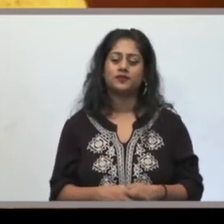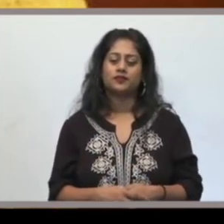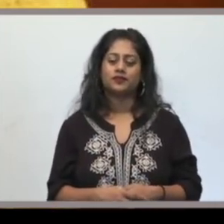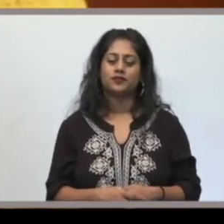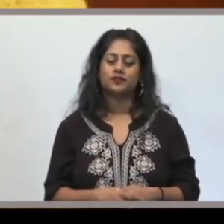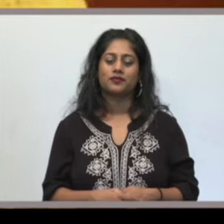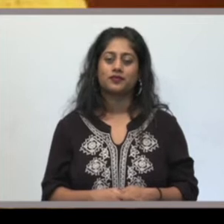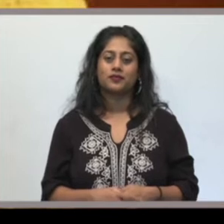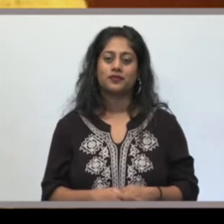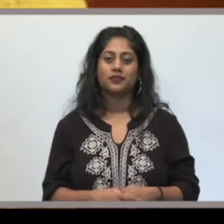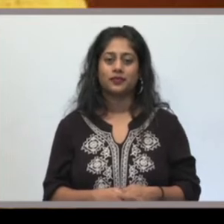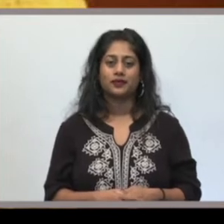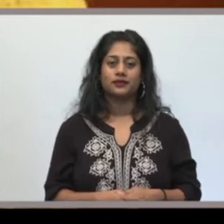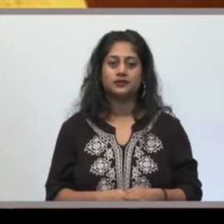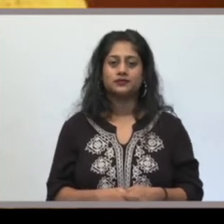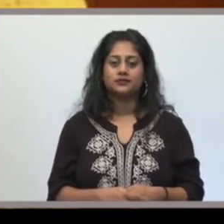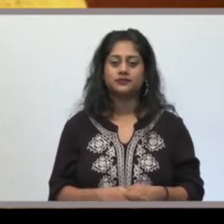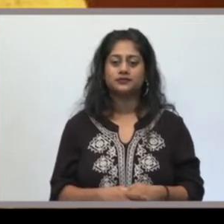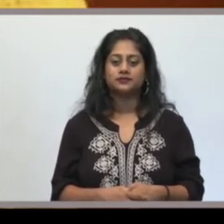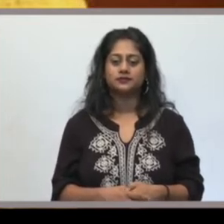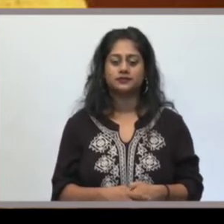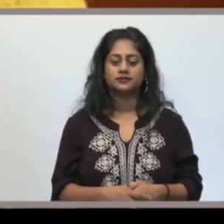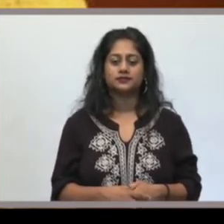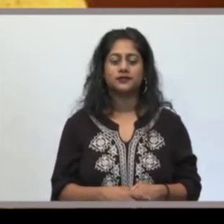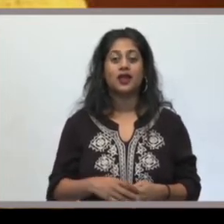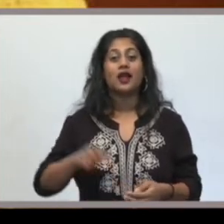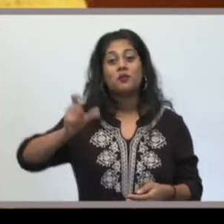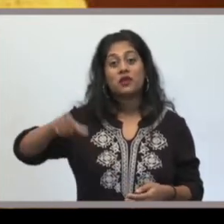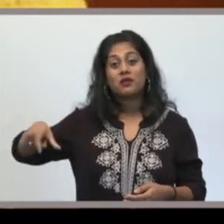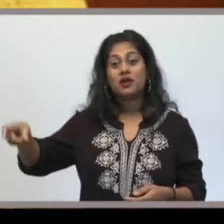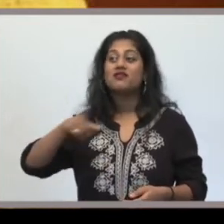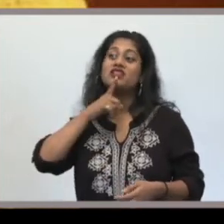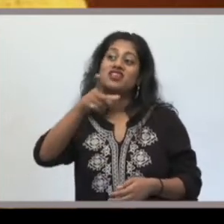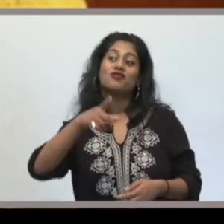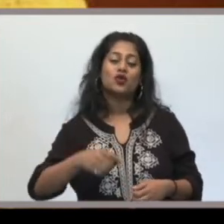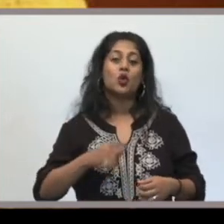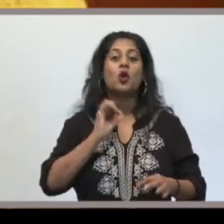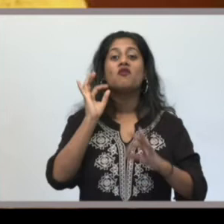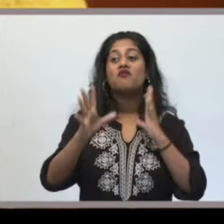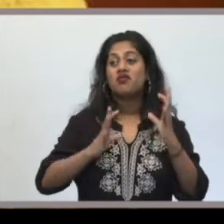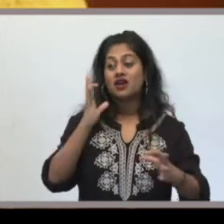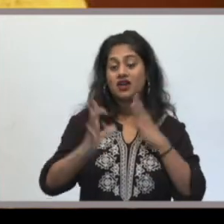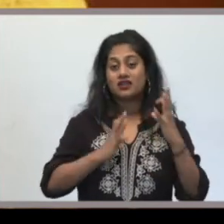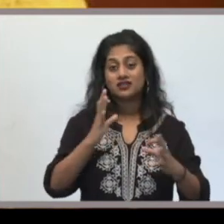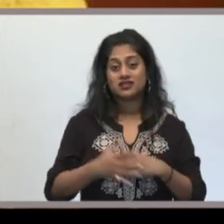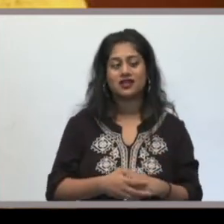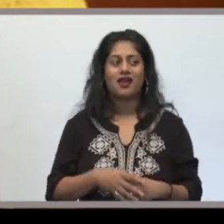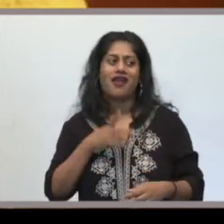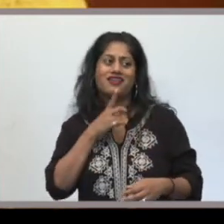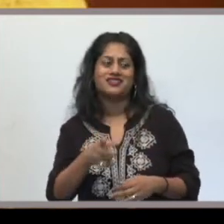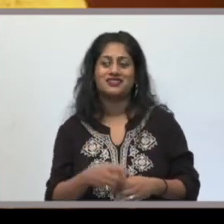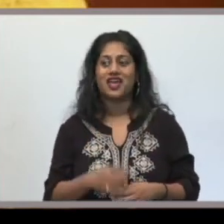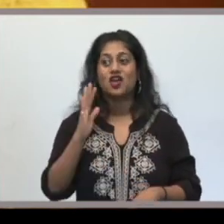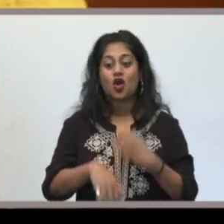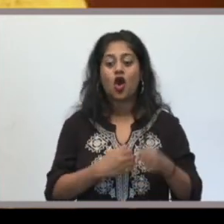word and they said the thing that we wanted to hear. And God uses man, but never like the word of